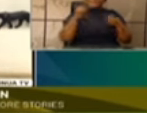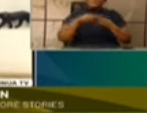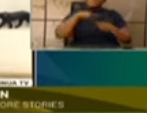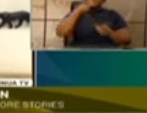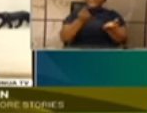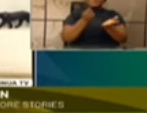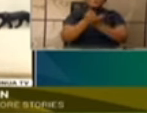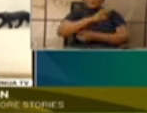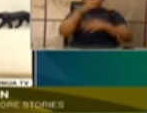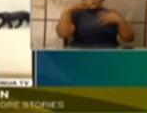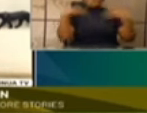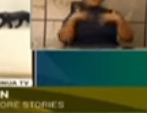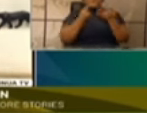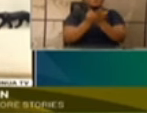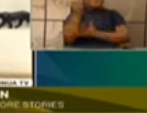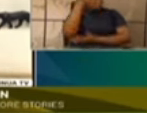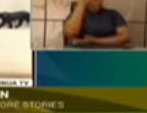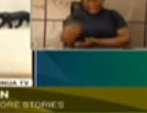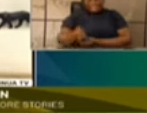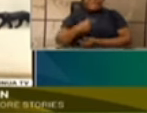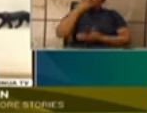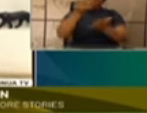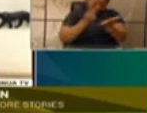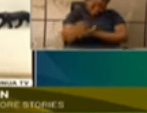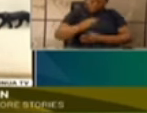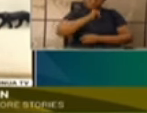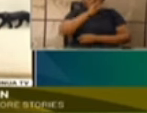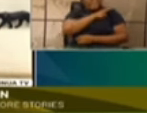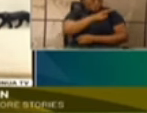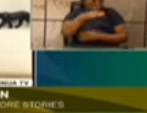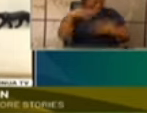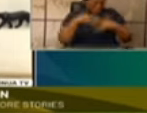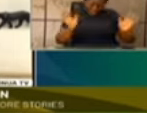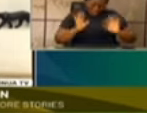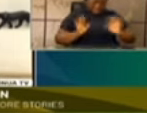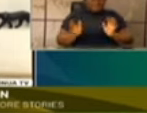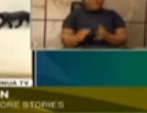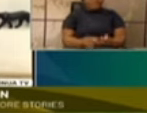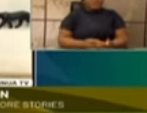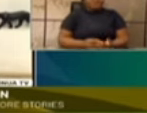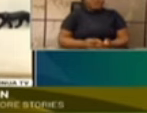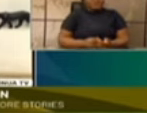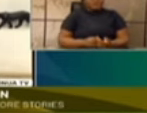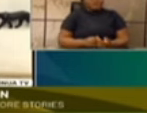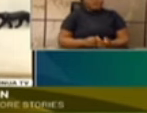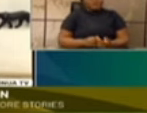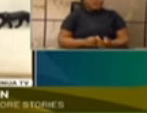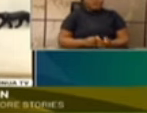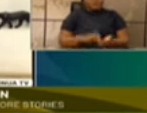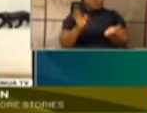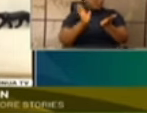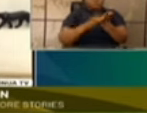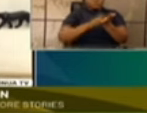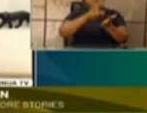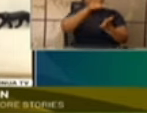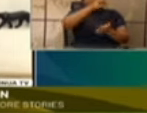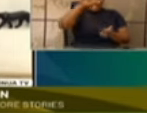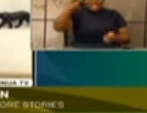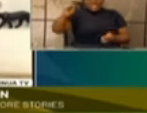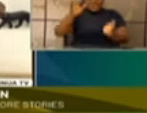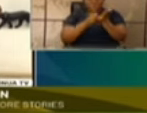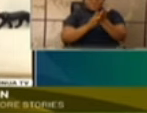slow crayer. A Eti yesi secondary school ani yesi mosque